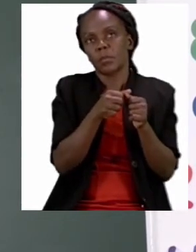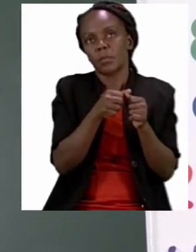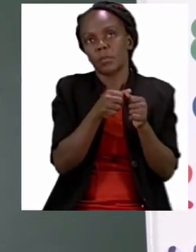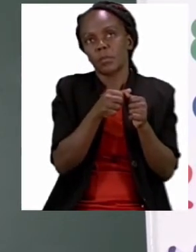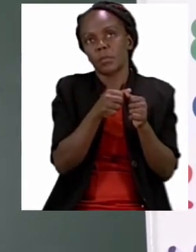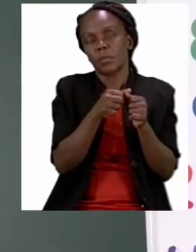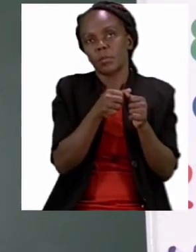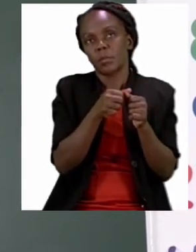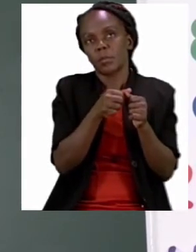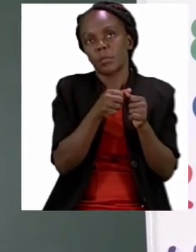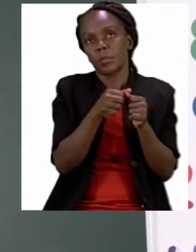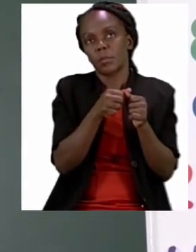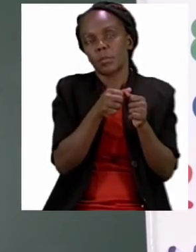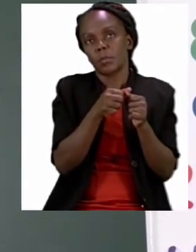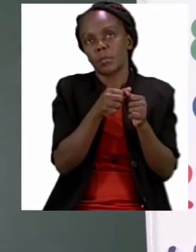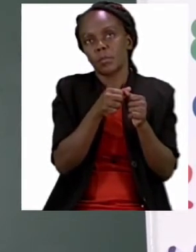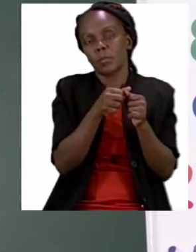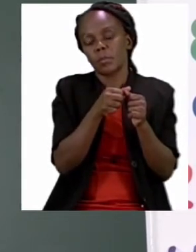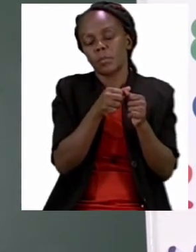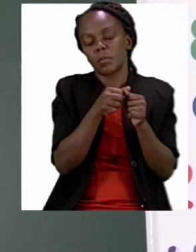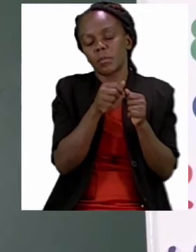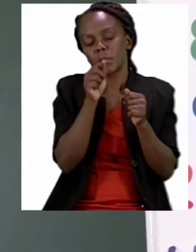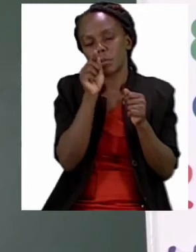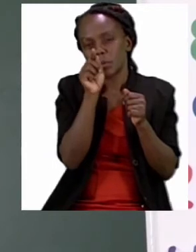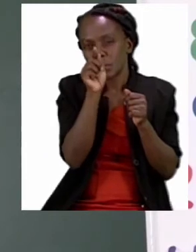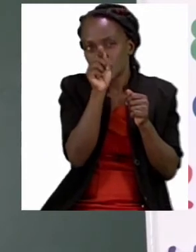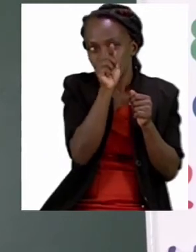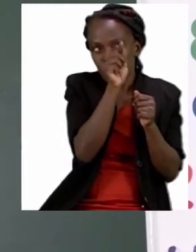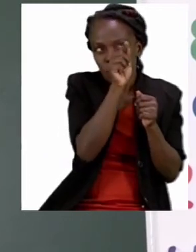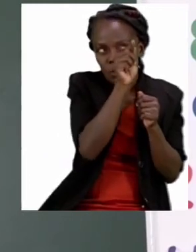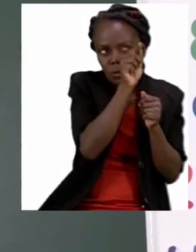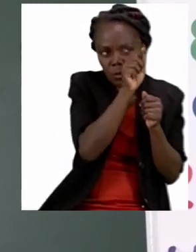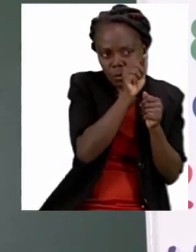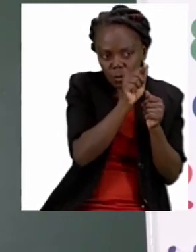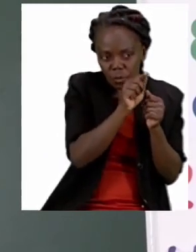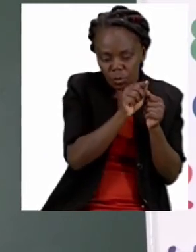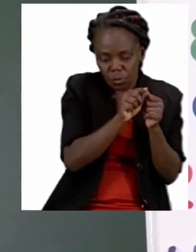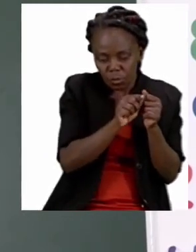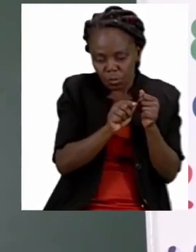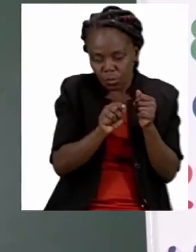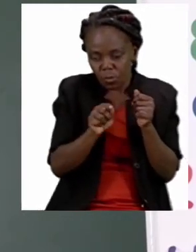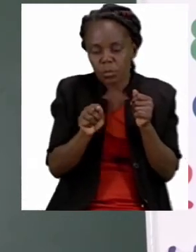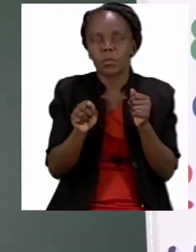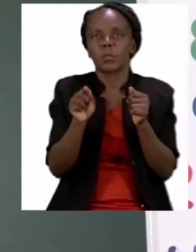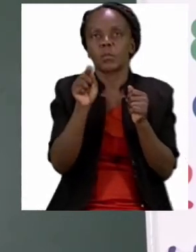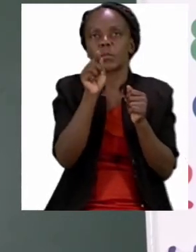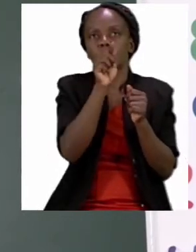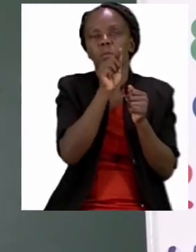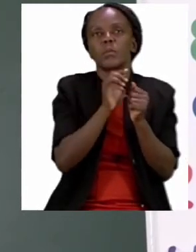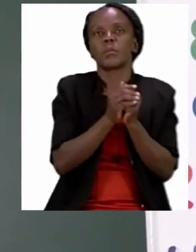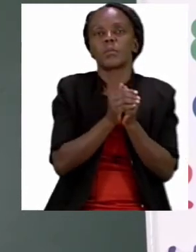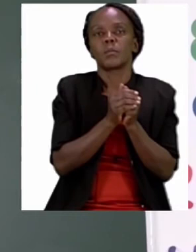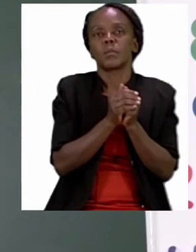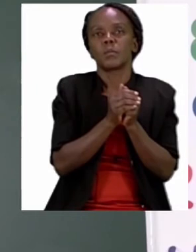catch each and every trace line or dot. It's very important that you make sure